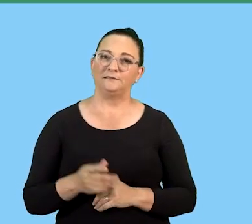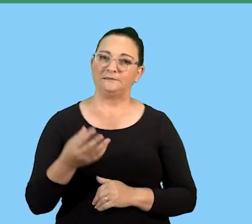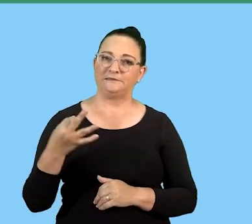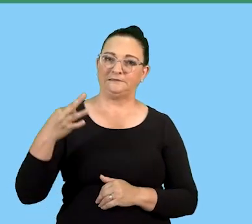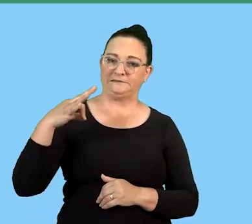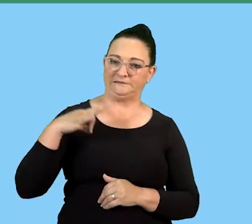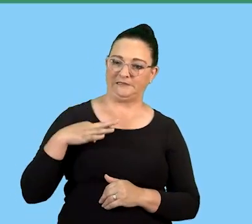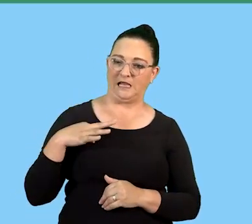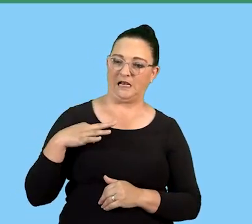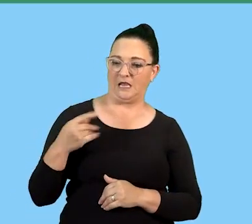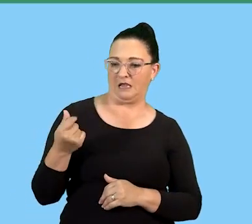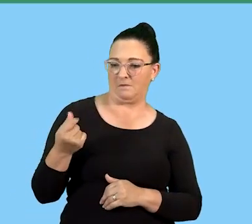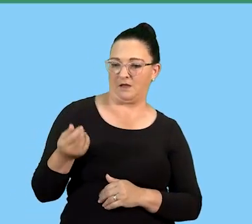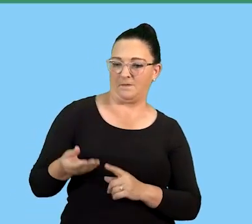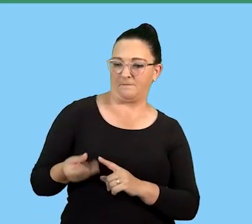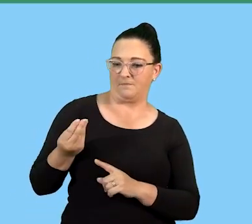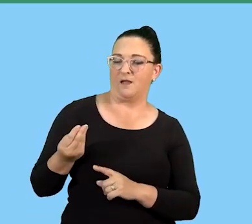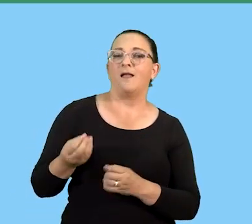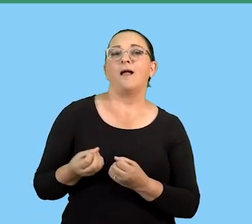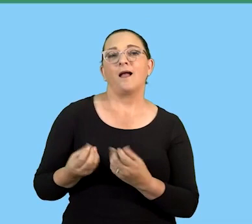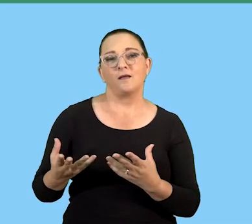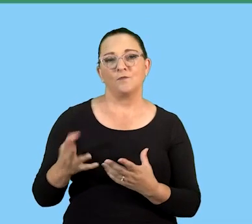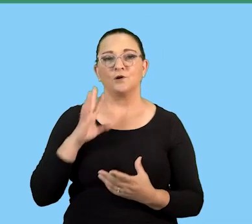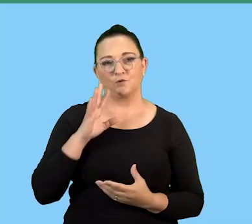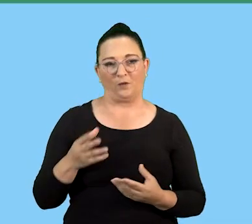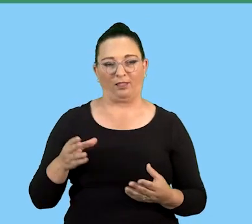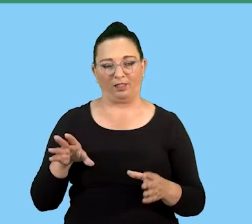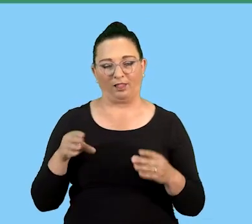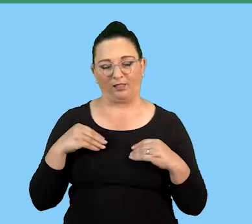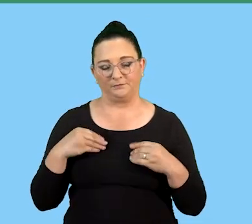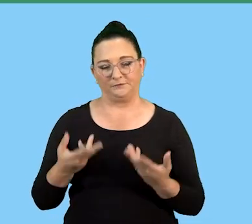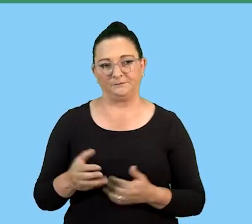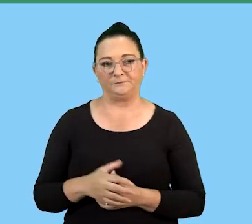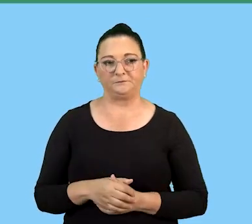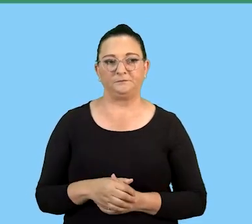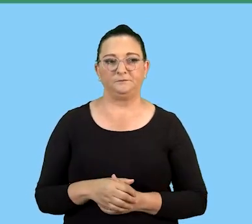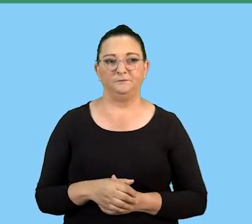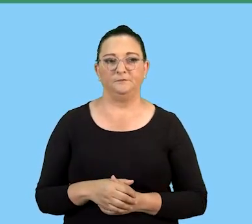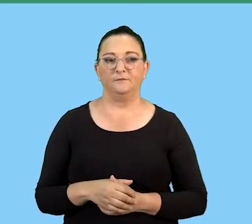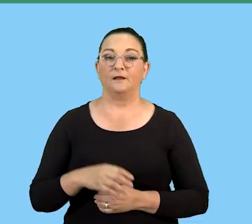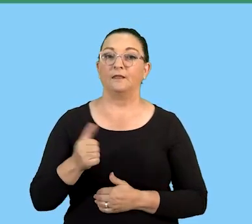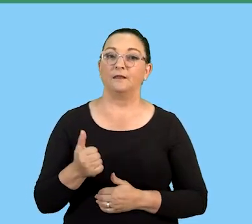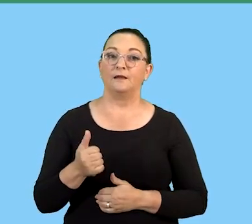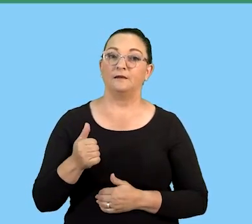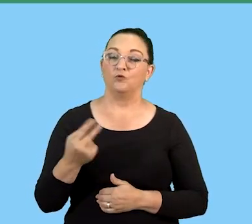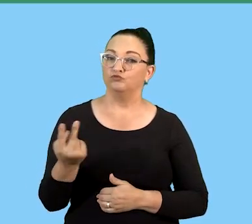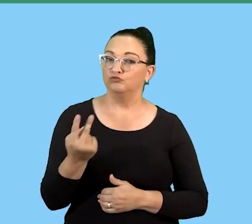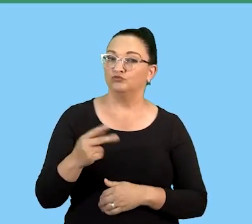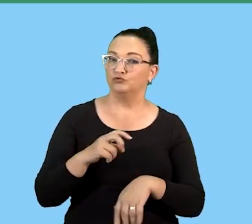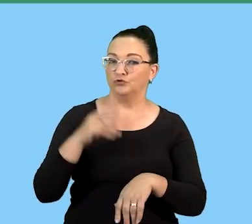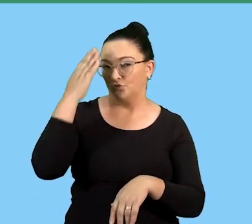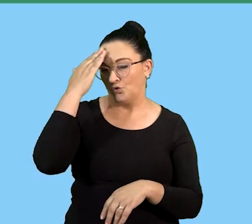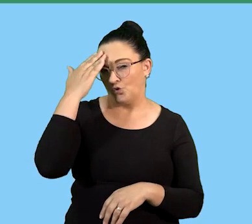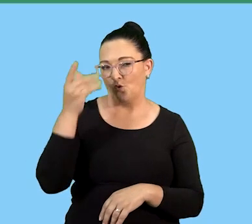the remuneration package or the amount of salary that I am going to earn. Then I must also know